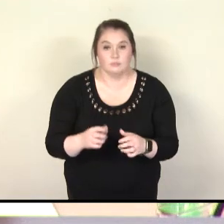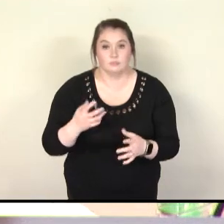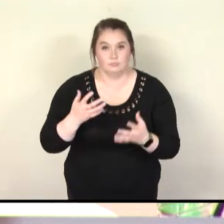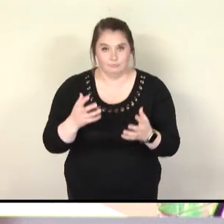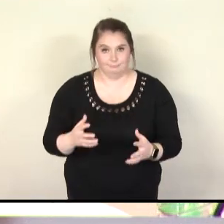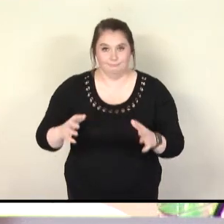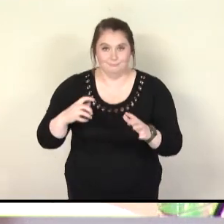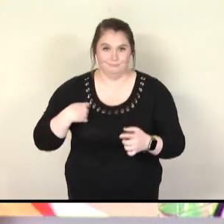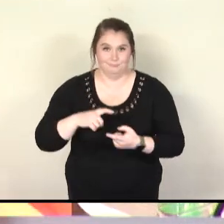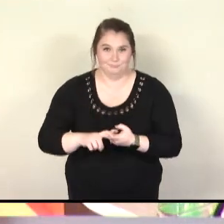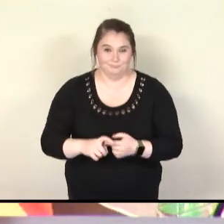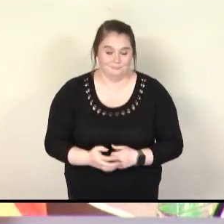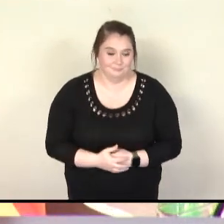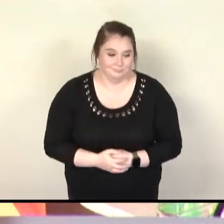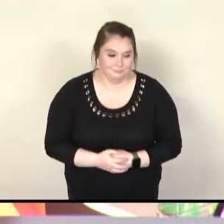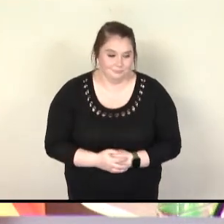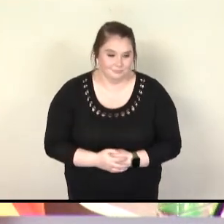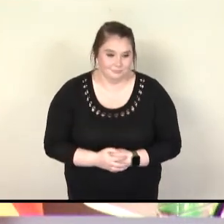ISD.